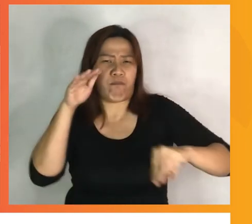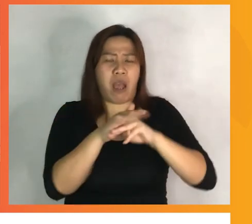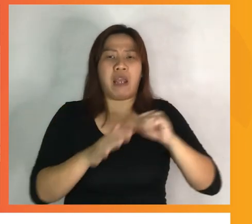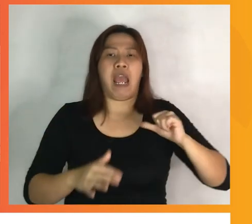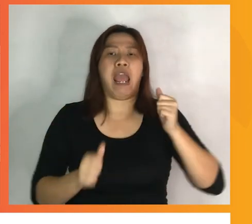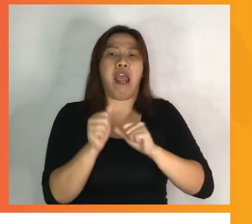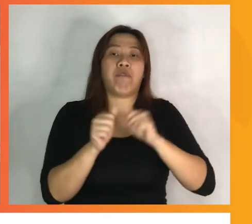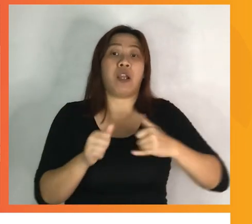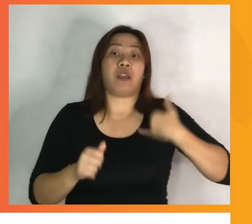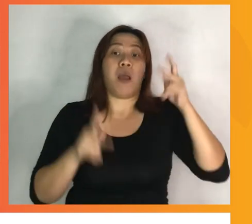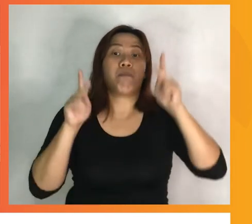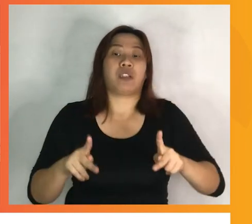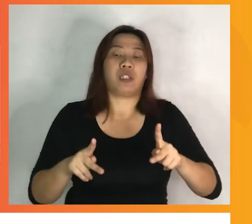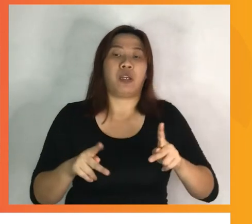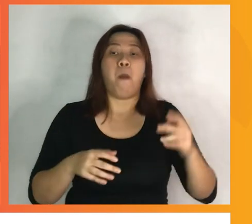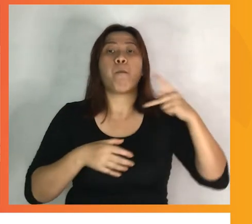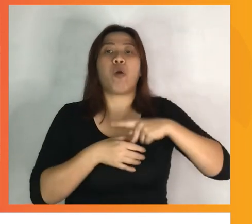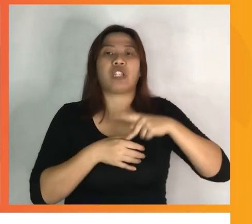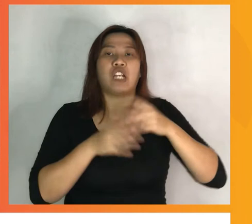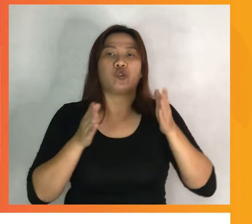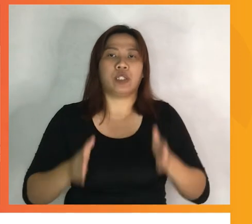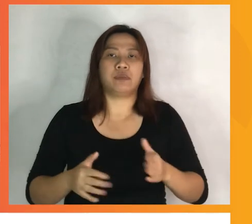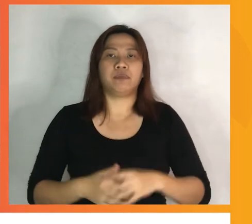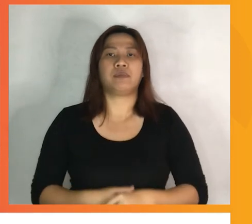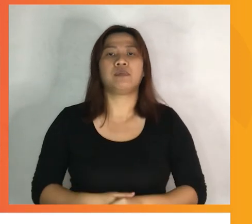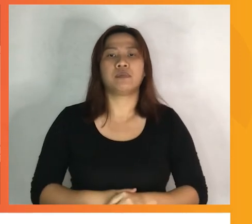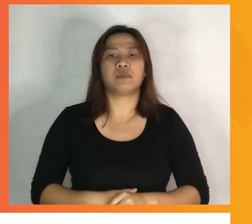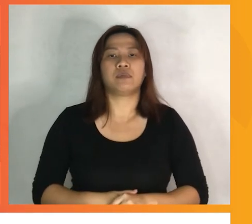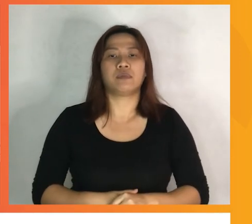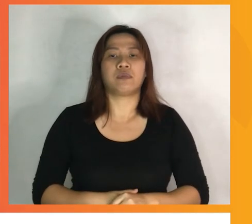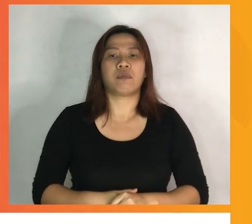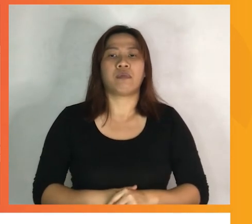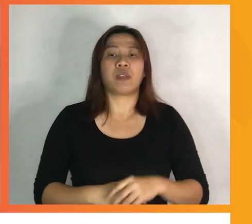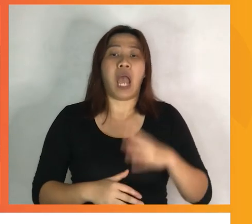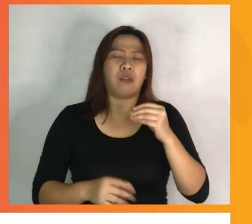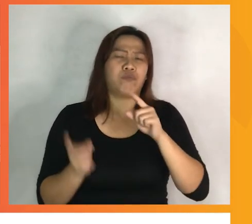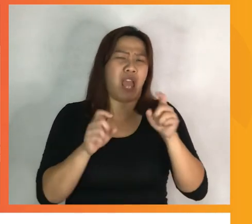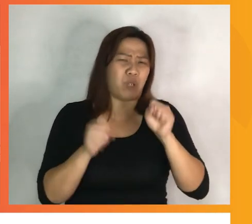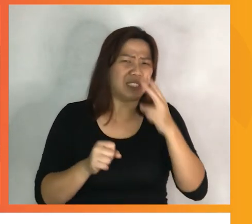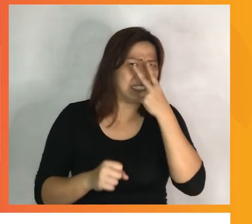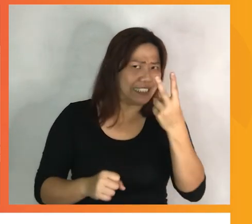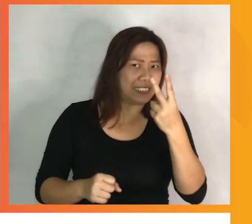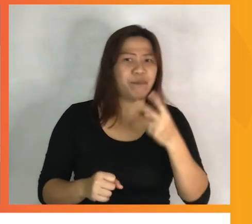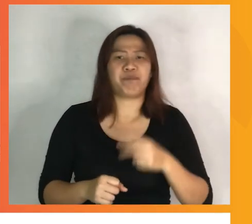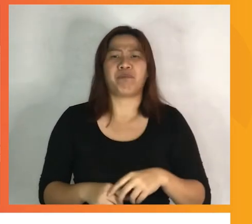and maximizing every young person's potential. And then, as we've seen,